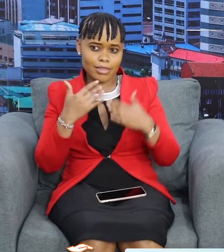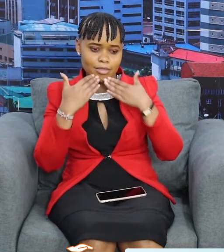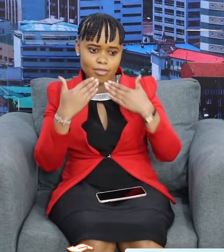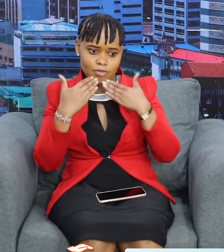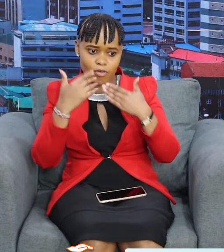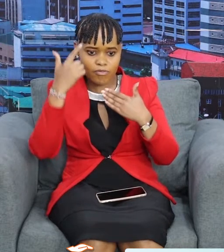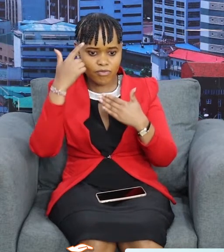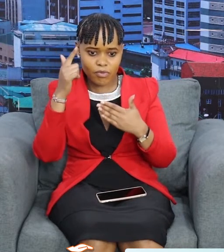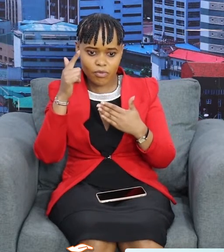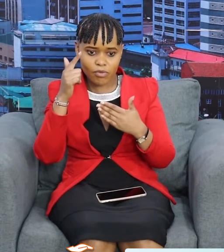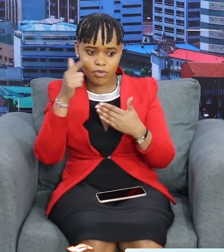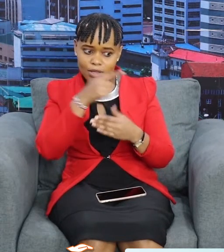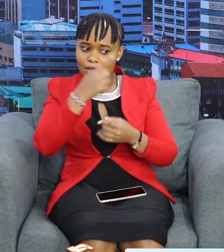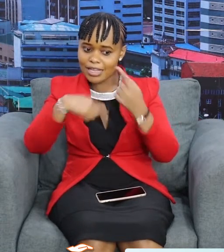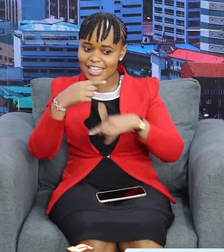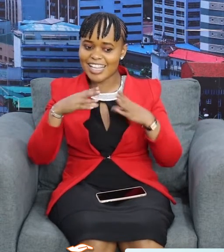much.